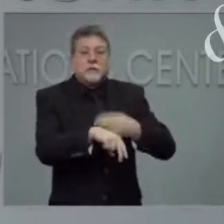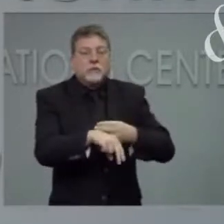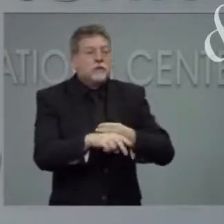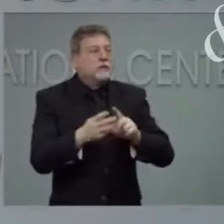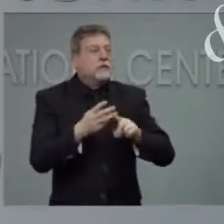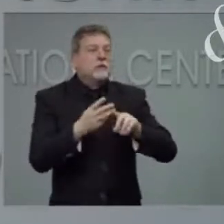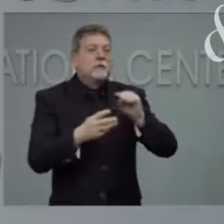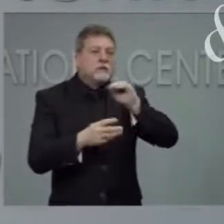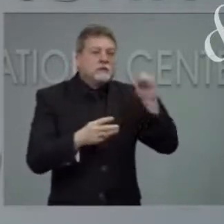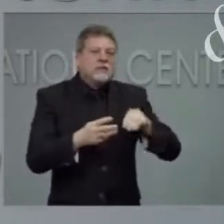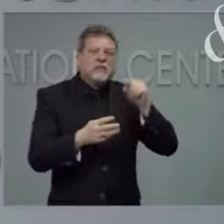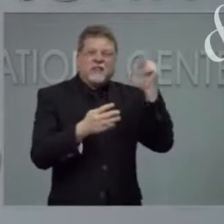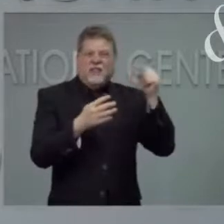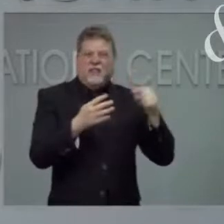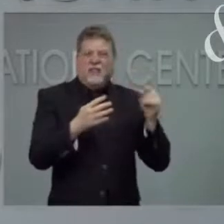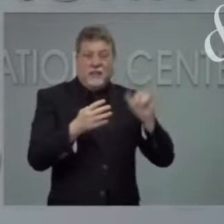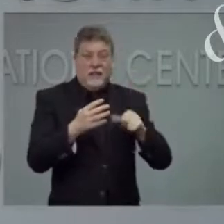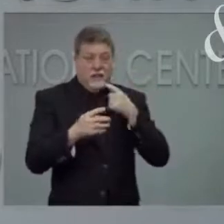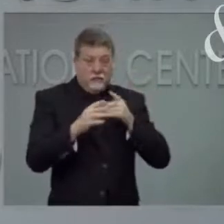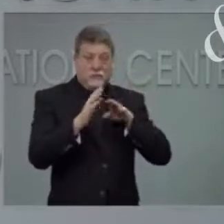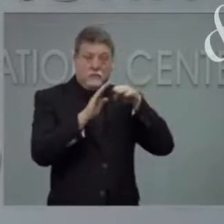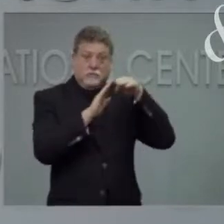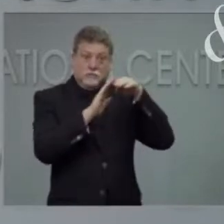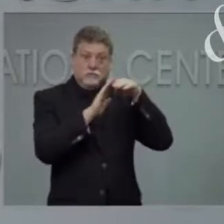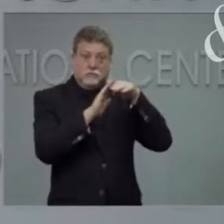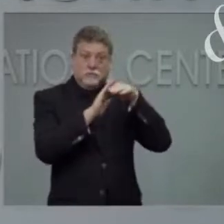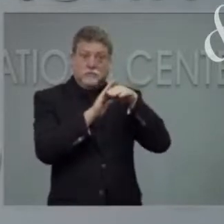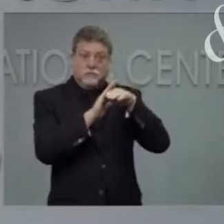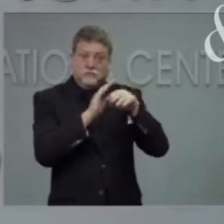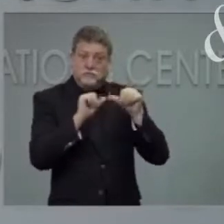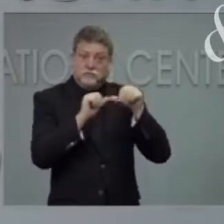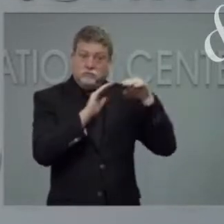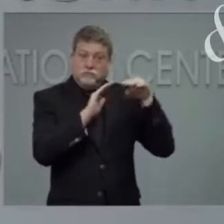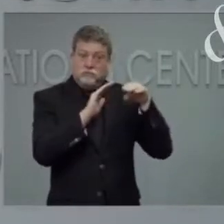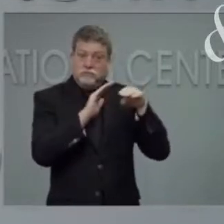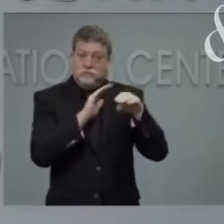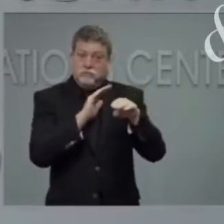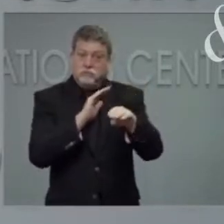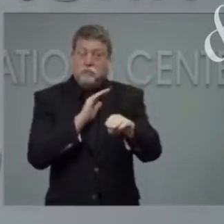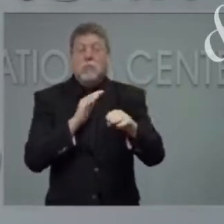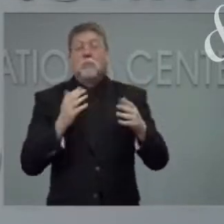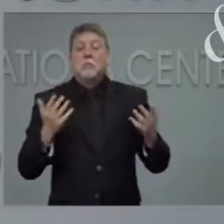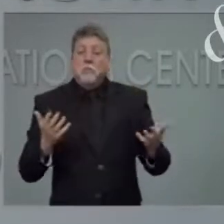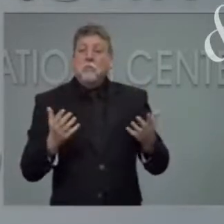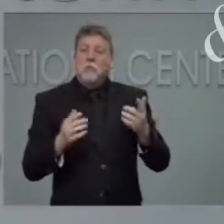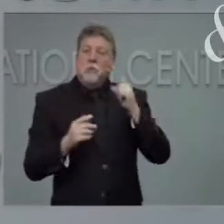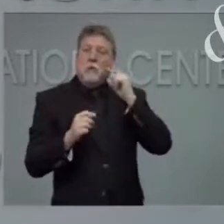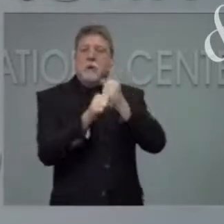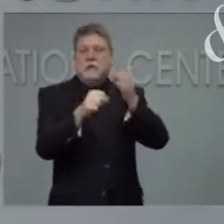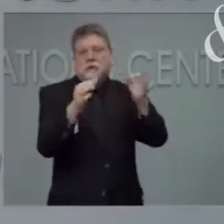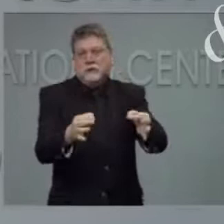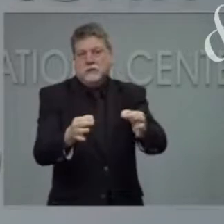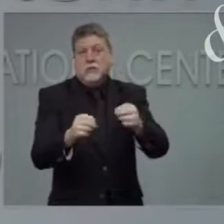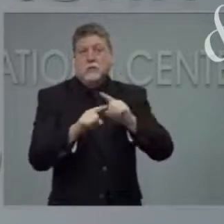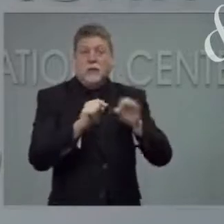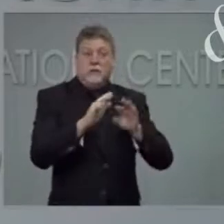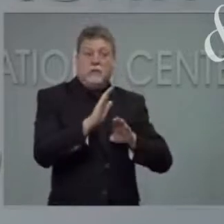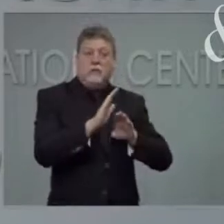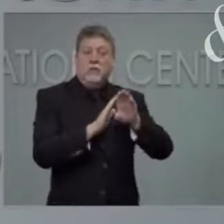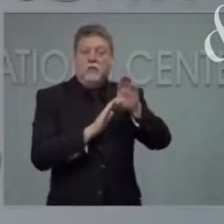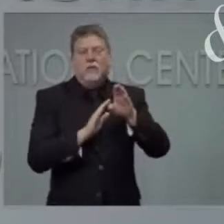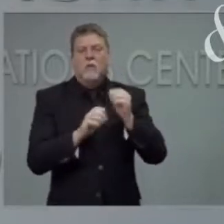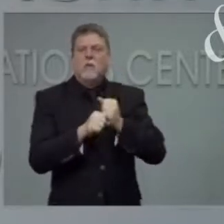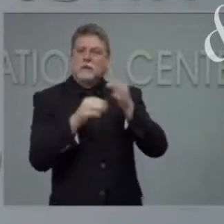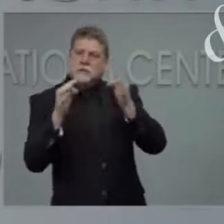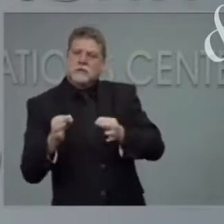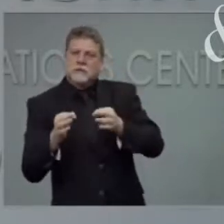to examine. And we already see that these vaccinations are likely having a positive effect